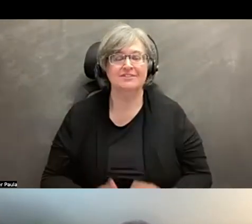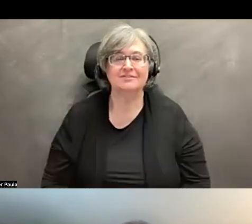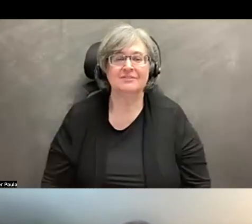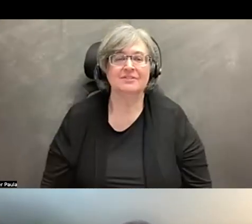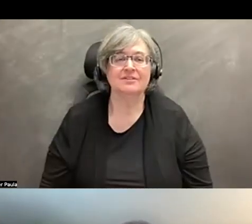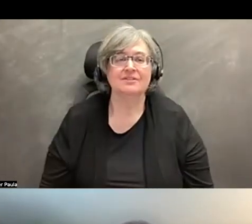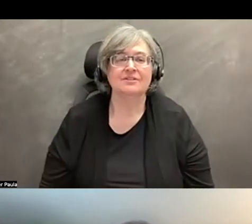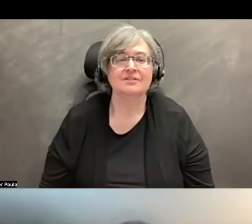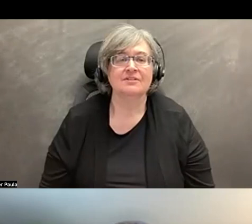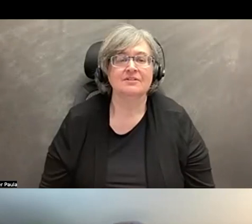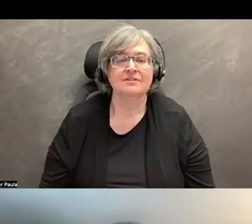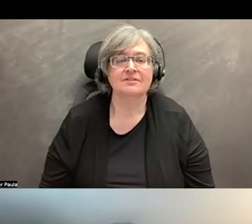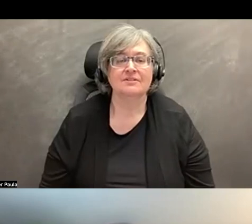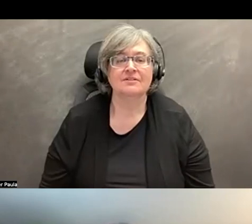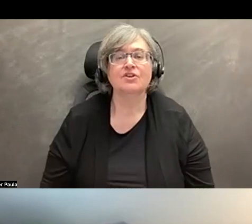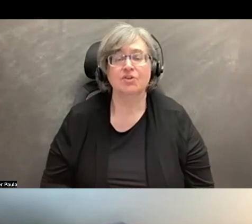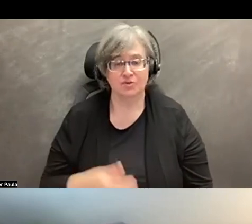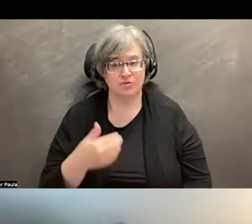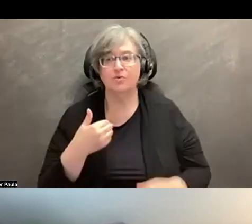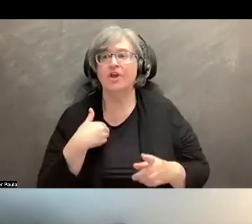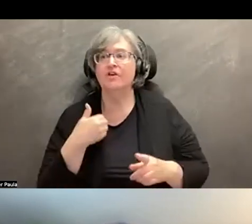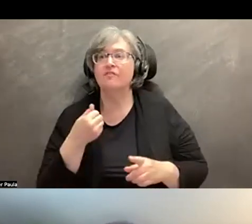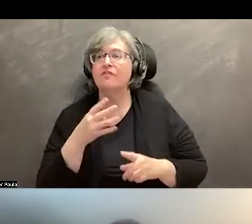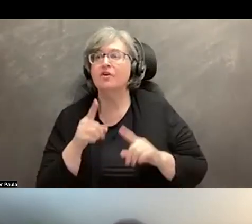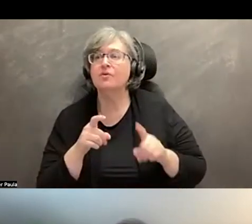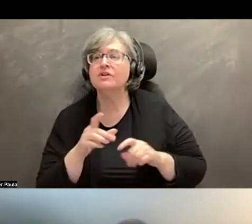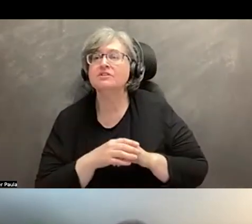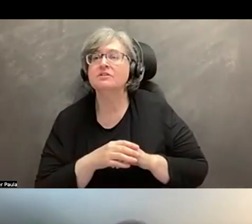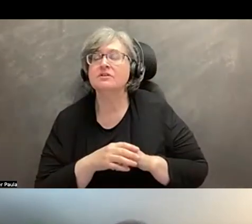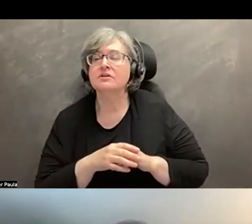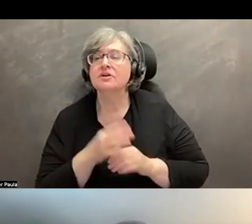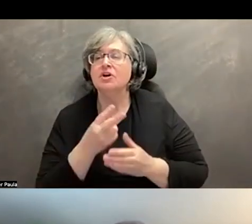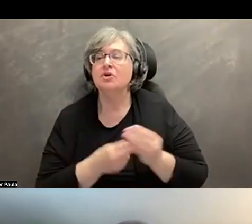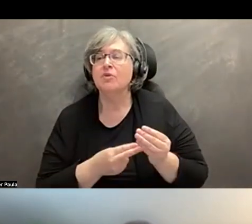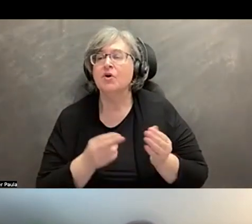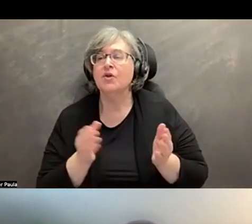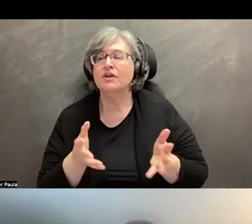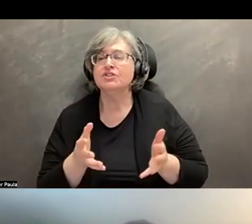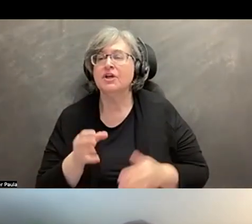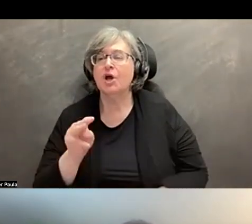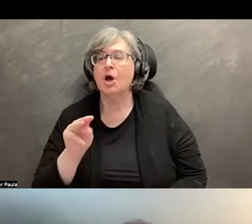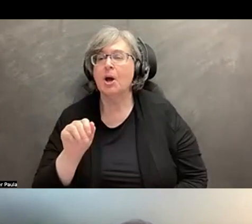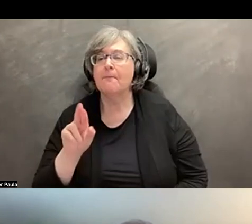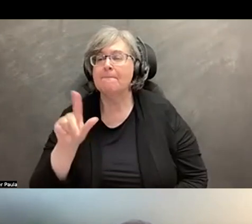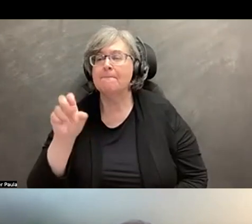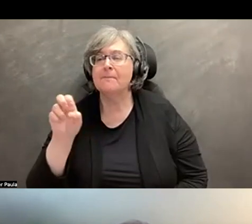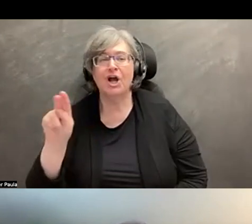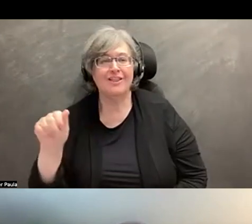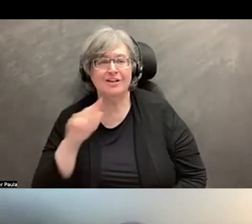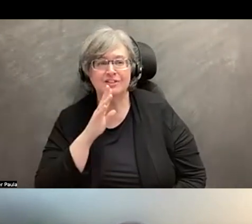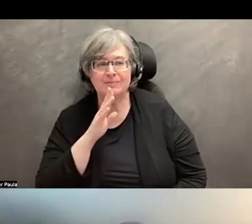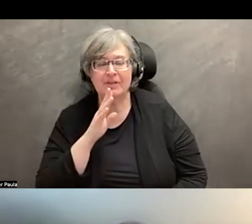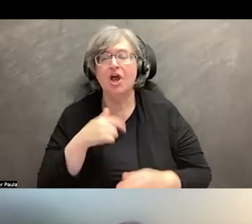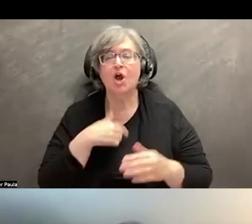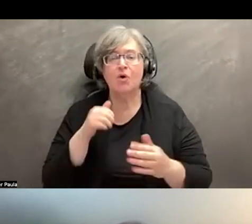All right. There are a few questions. Actually, there's a number of questions in both the chat box and the Q&A box. Also, I would like to remind